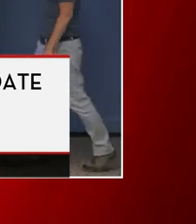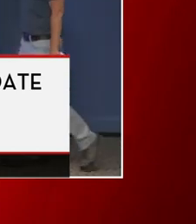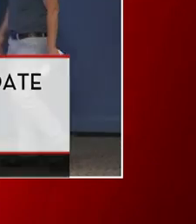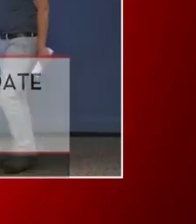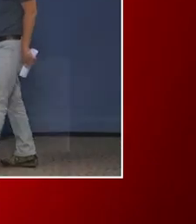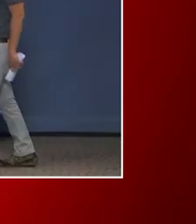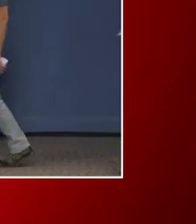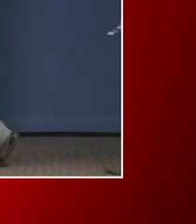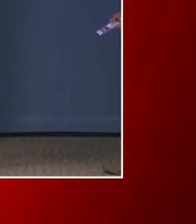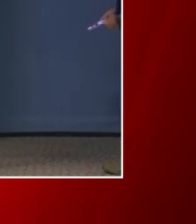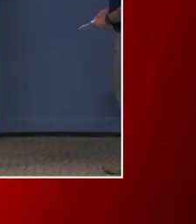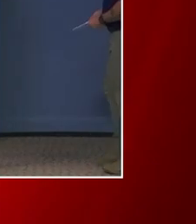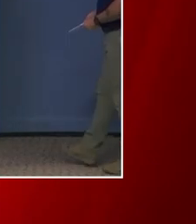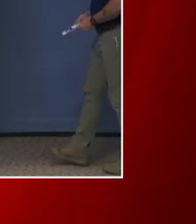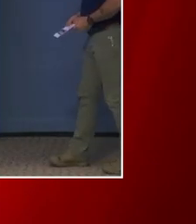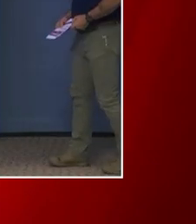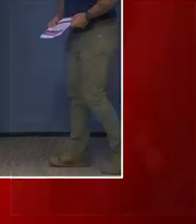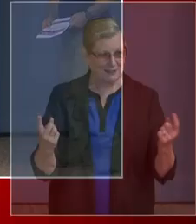Good morning, everybody.